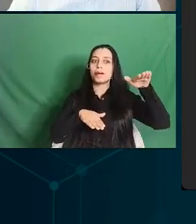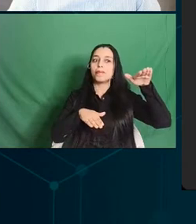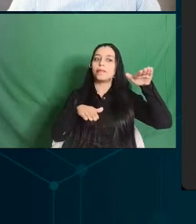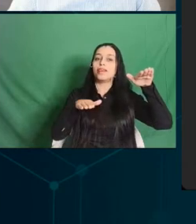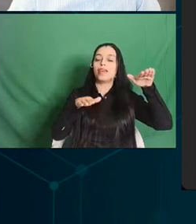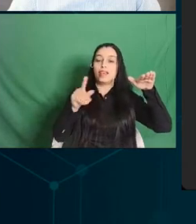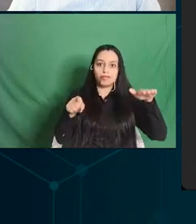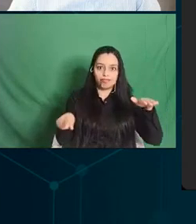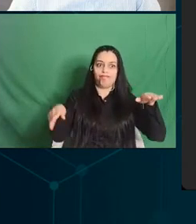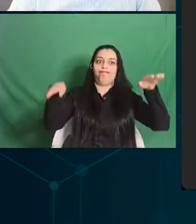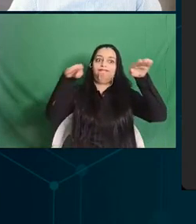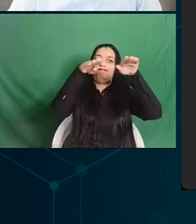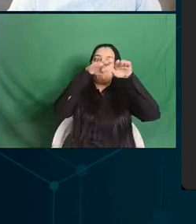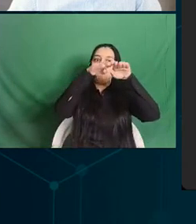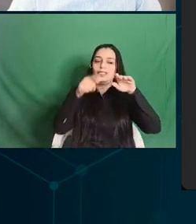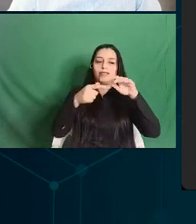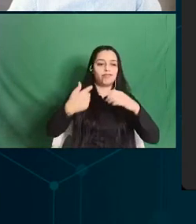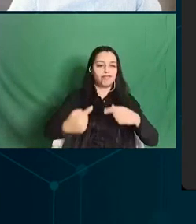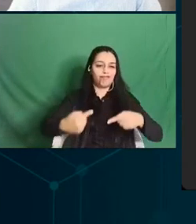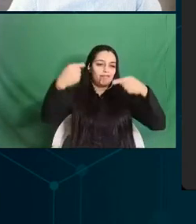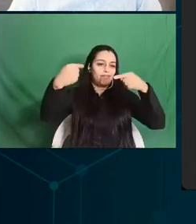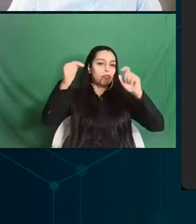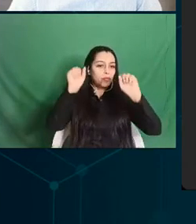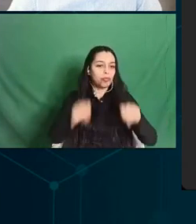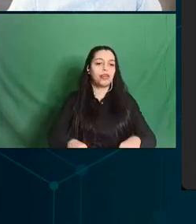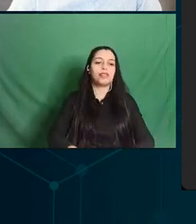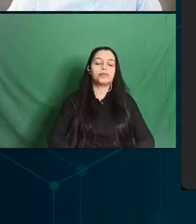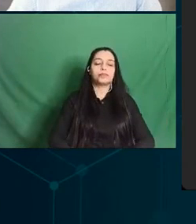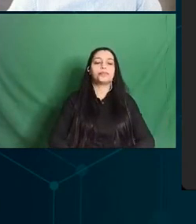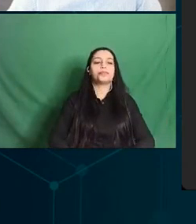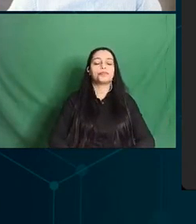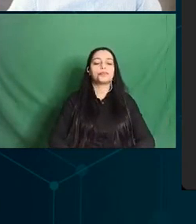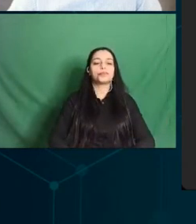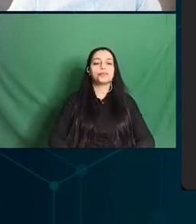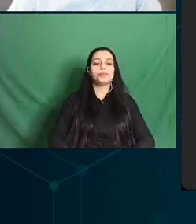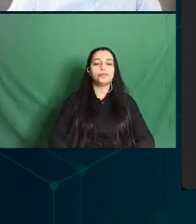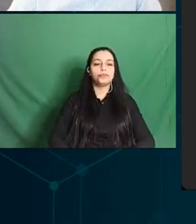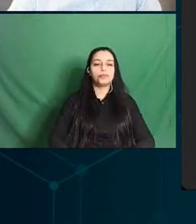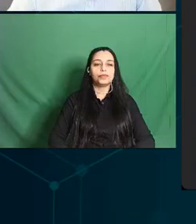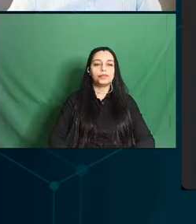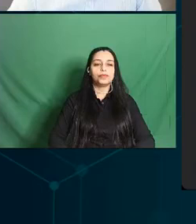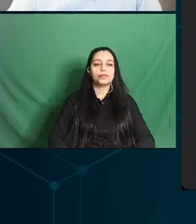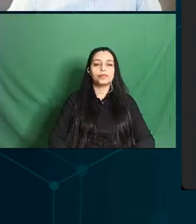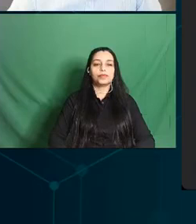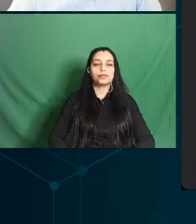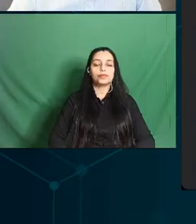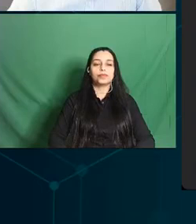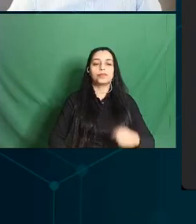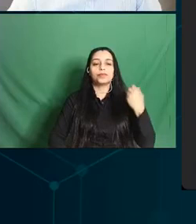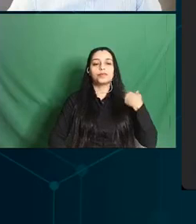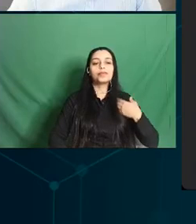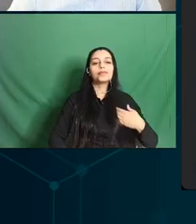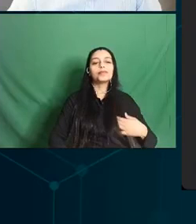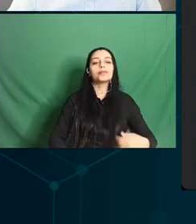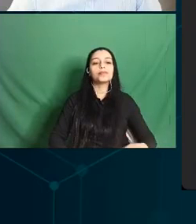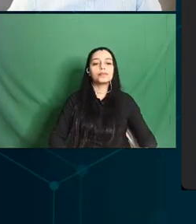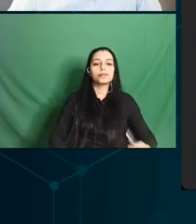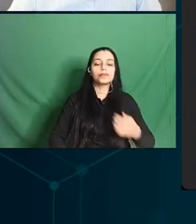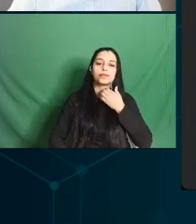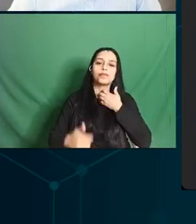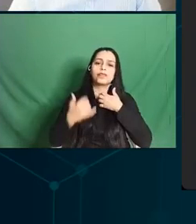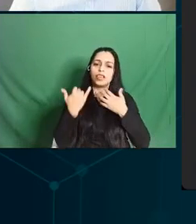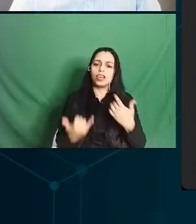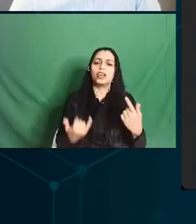Pretty interesting, I thought. Yeah. Anyway, I mean, I think that's our pitch, is